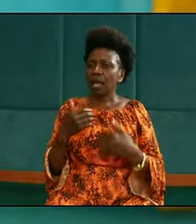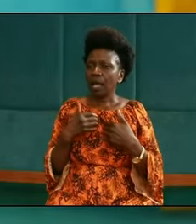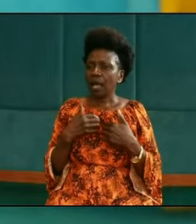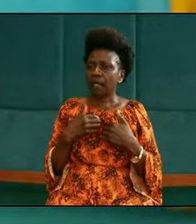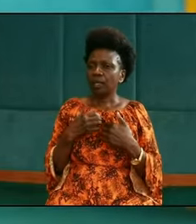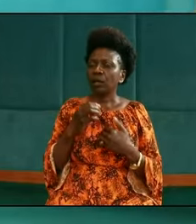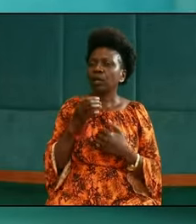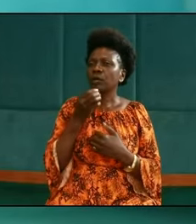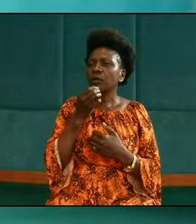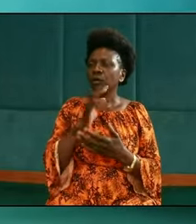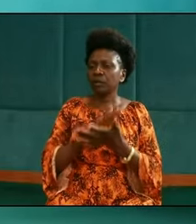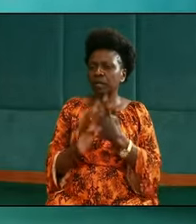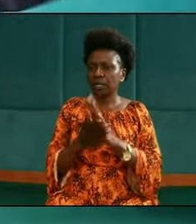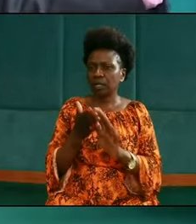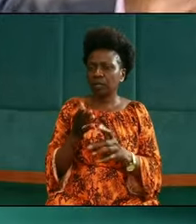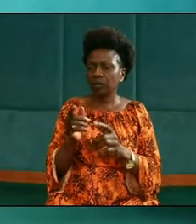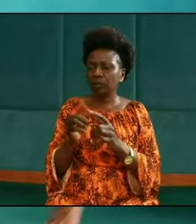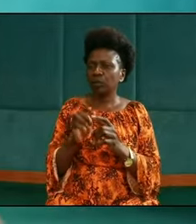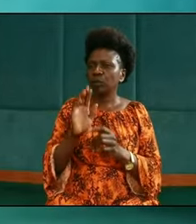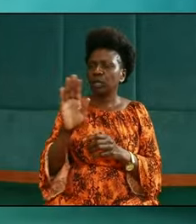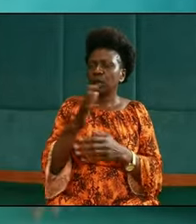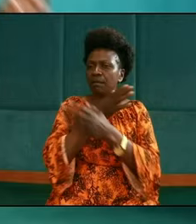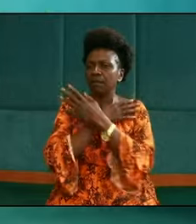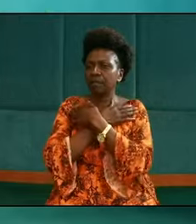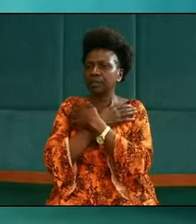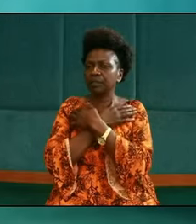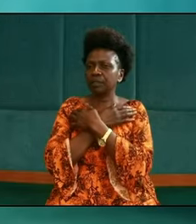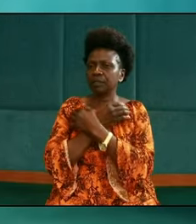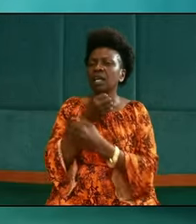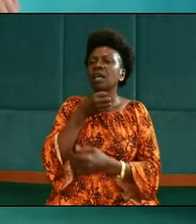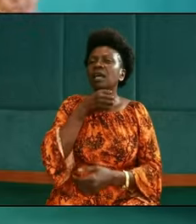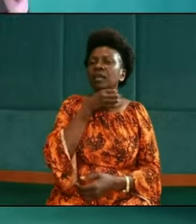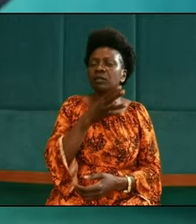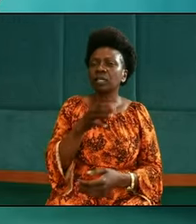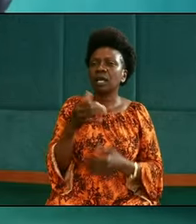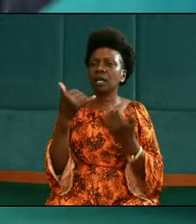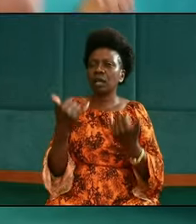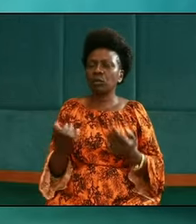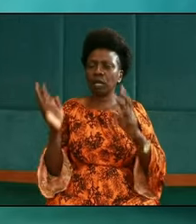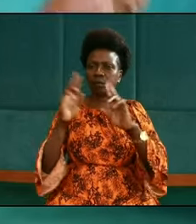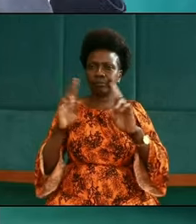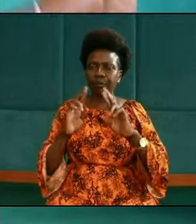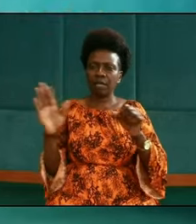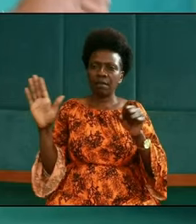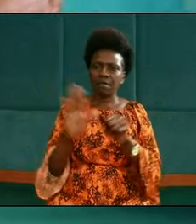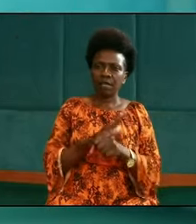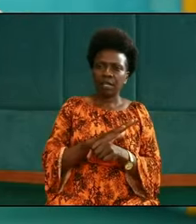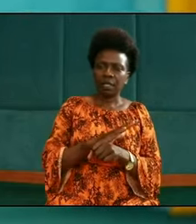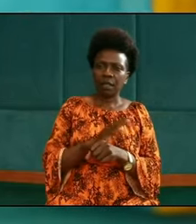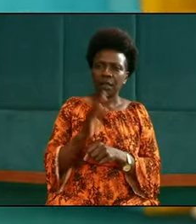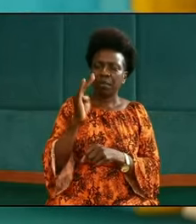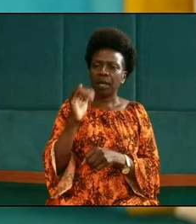to their rivalry, hatred, and now they were ready and they were filled by